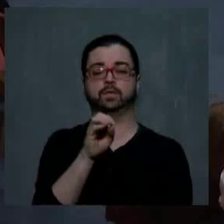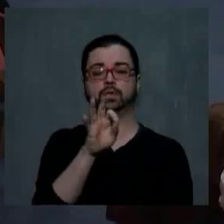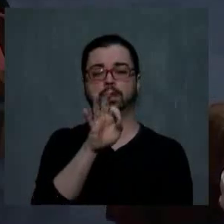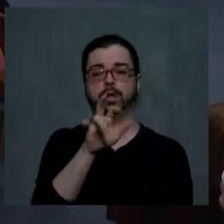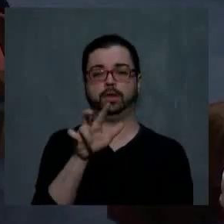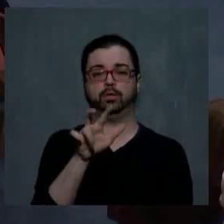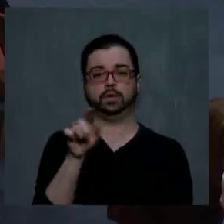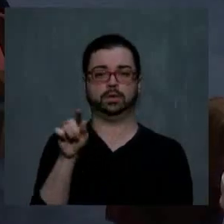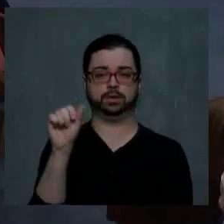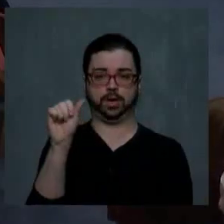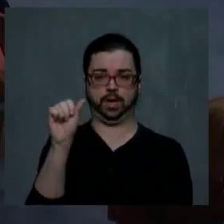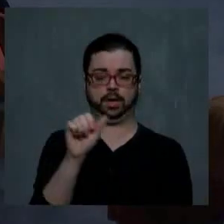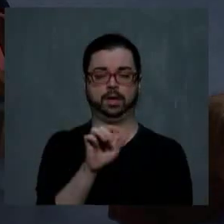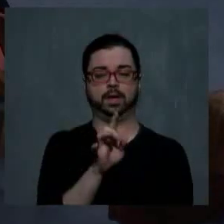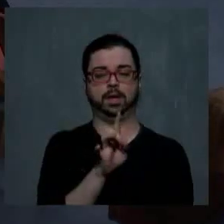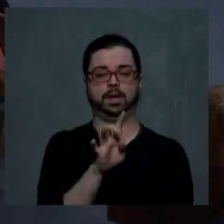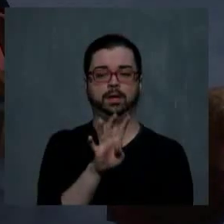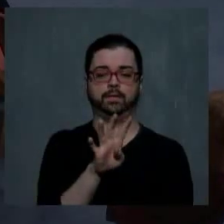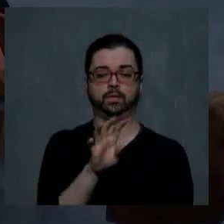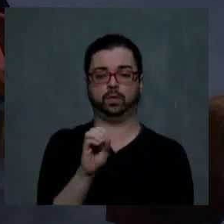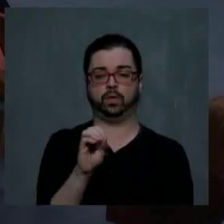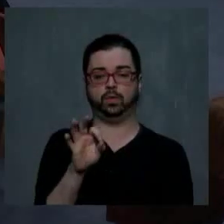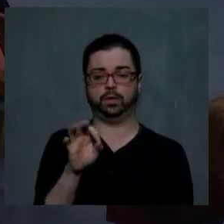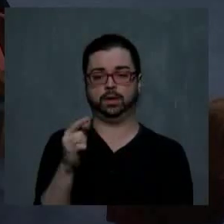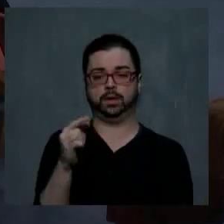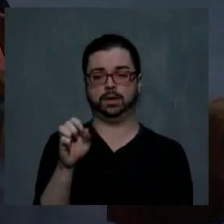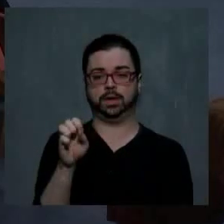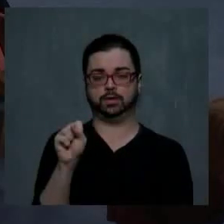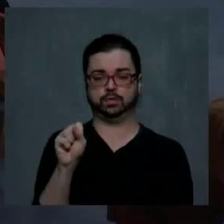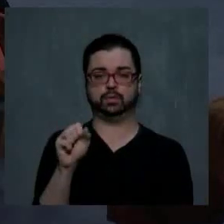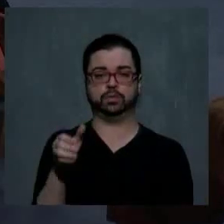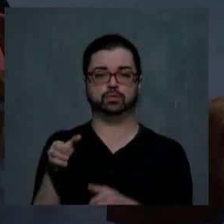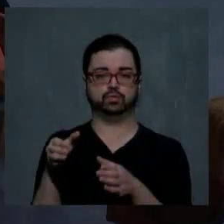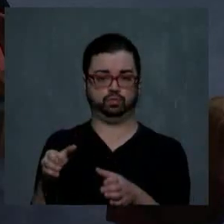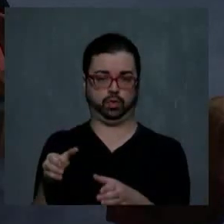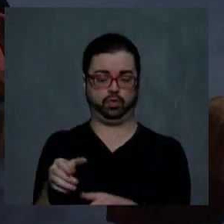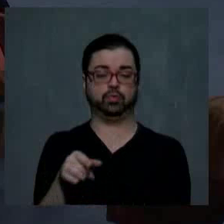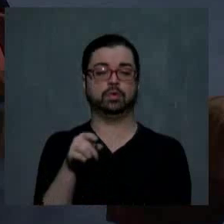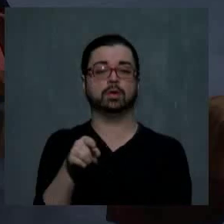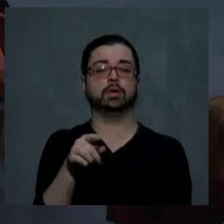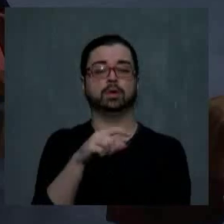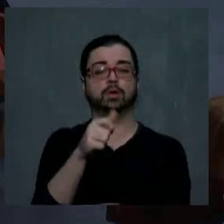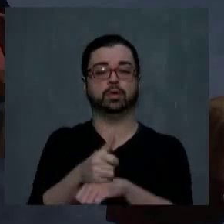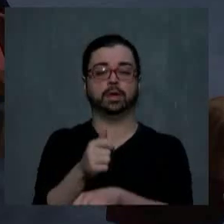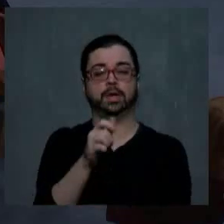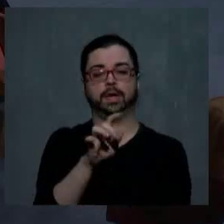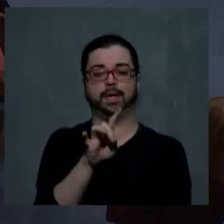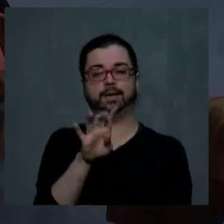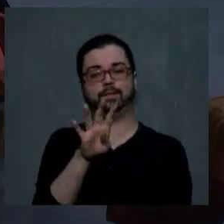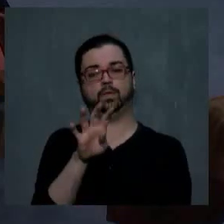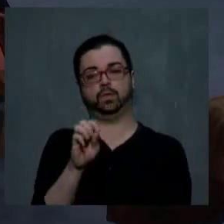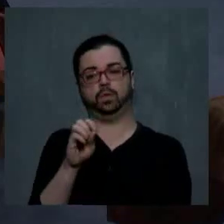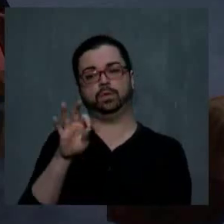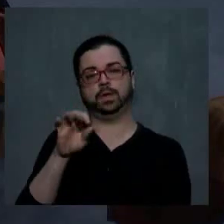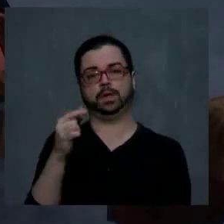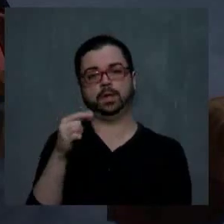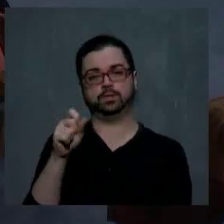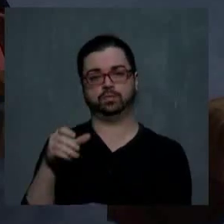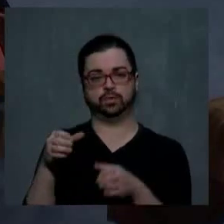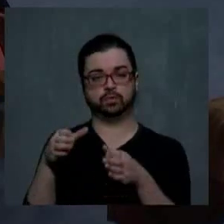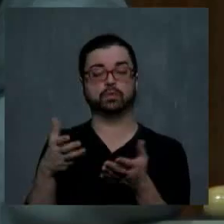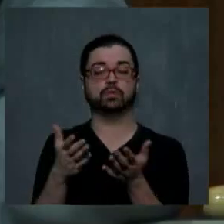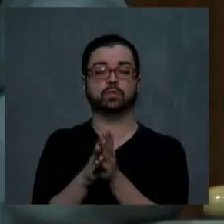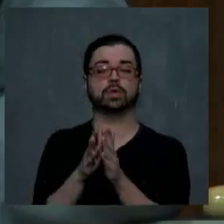Z-4093-A, 8409 Gyre Springs Road, short form PCD, located at 8409 Gyre Springs Road. The request is a rezoning of the site